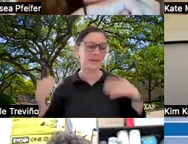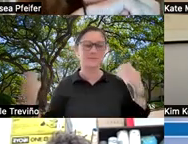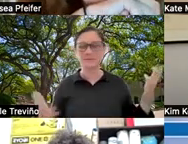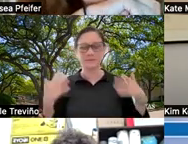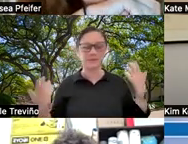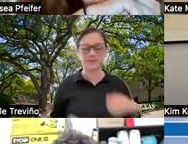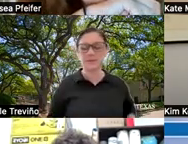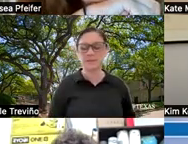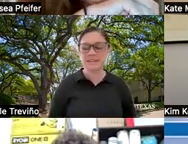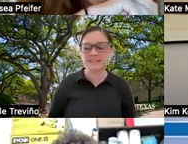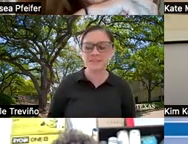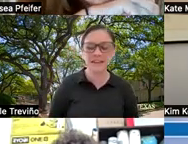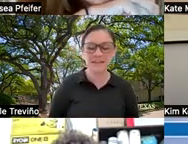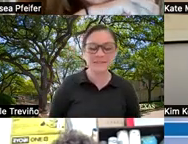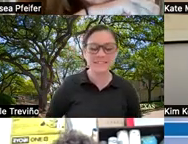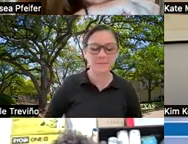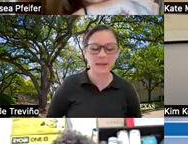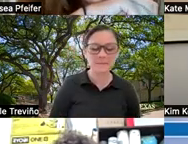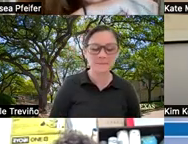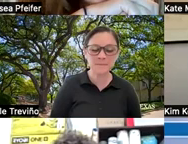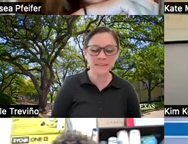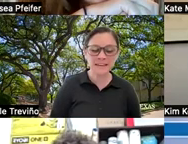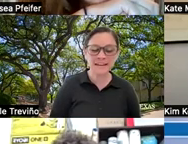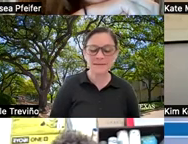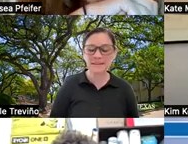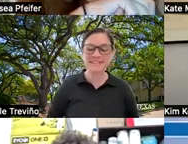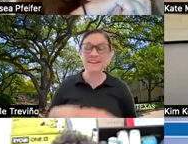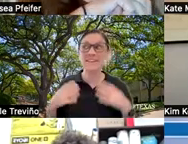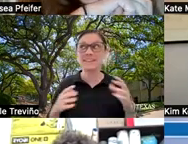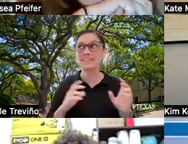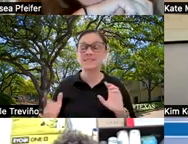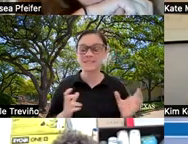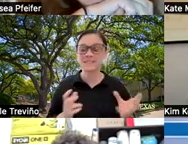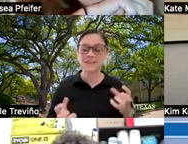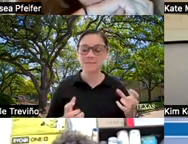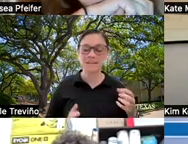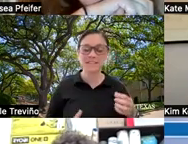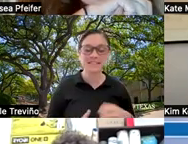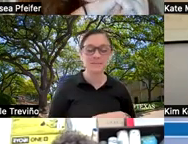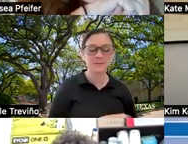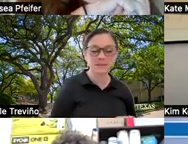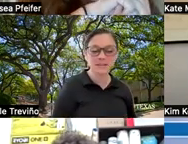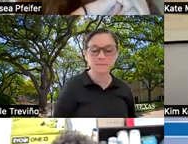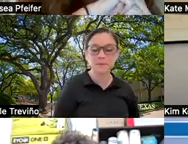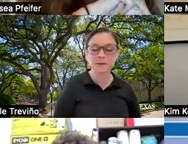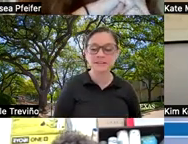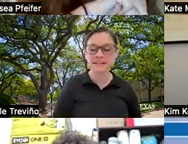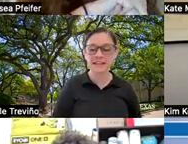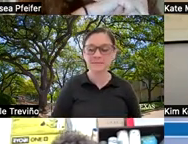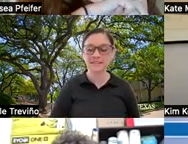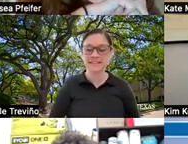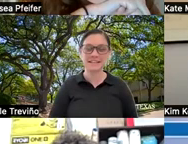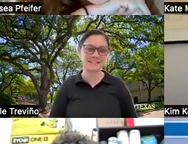throughout your life or sort of shaped your life in some way. And so having this physical object is going to be really